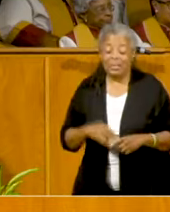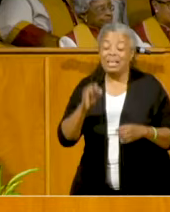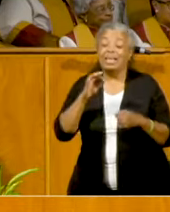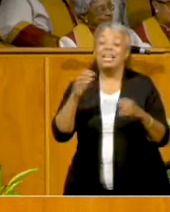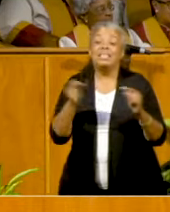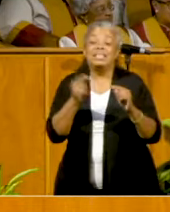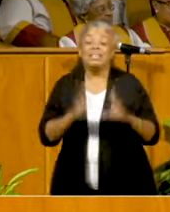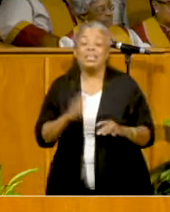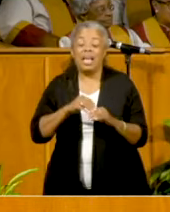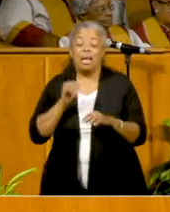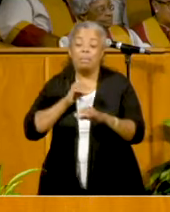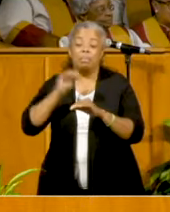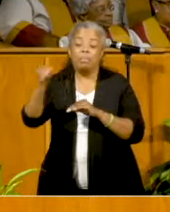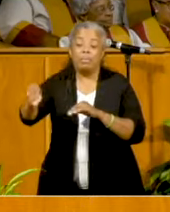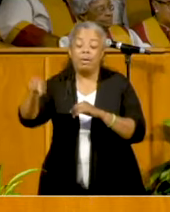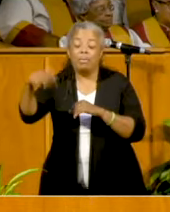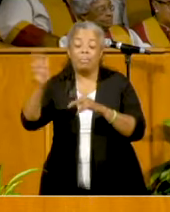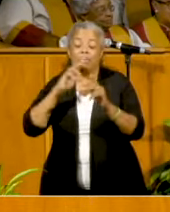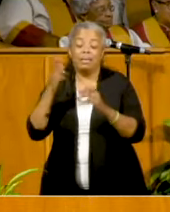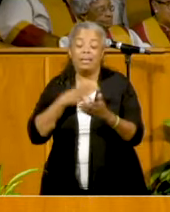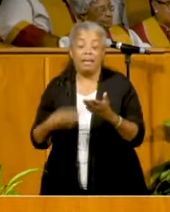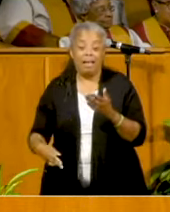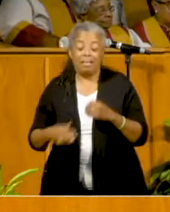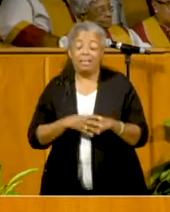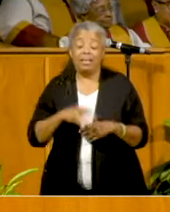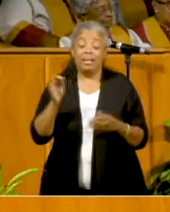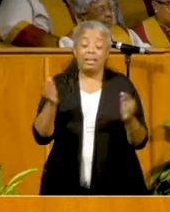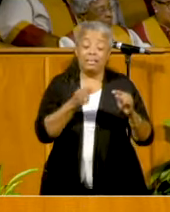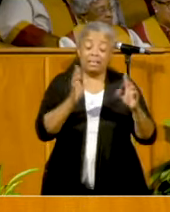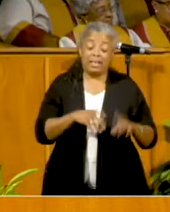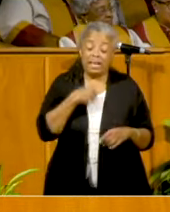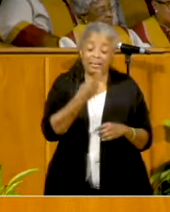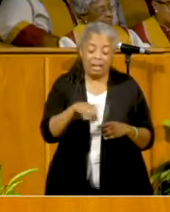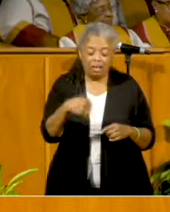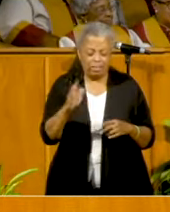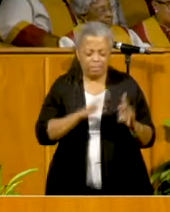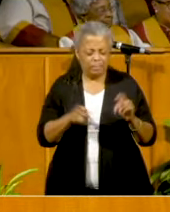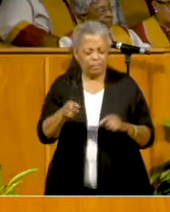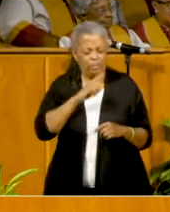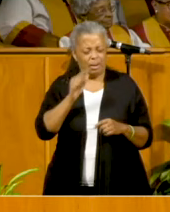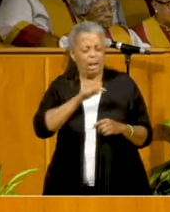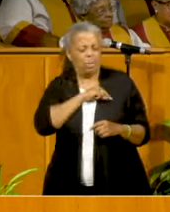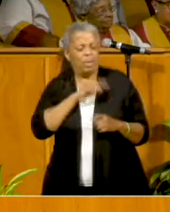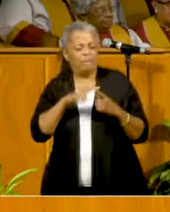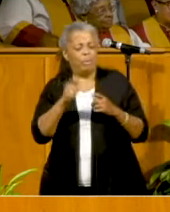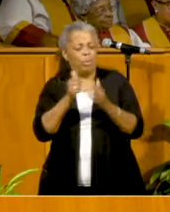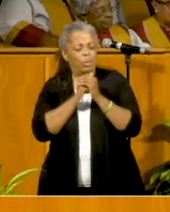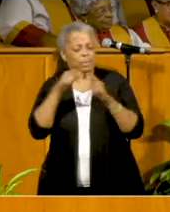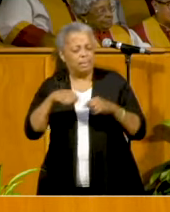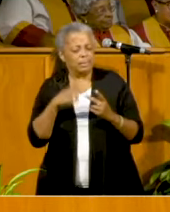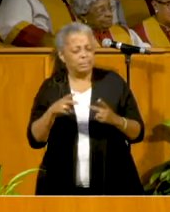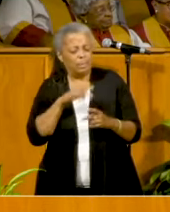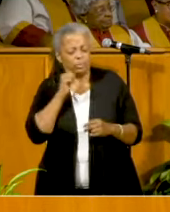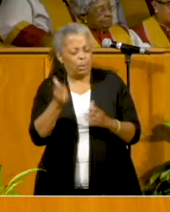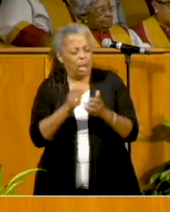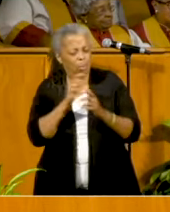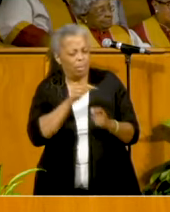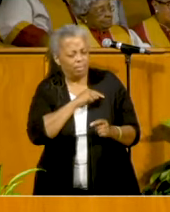Sinners can't put other sinners in hell. Sinners can't tell other sinners you're not qualified to worship in this